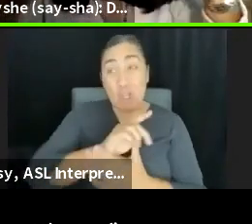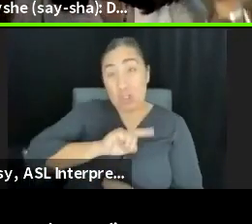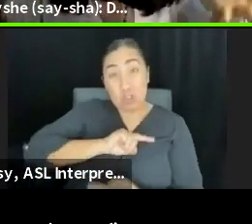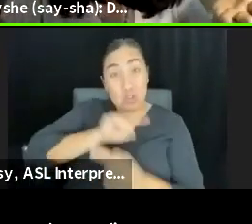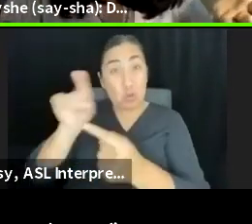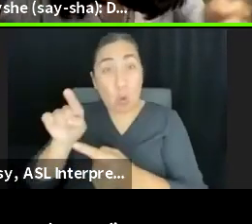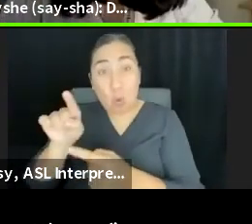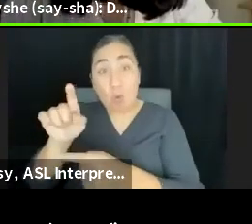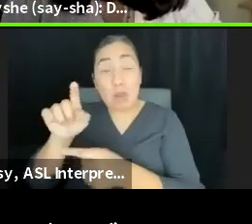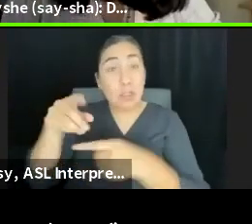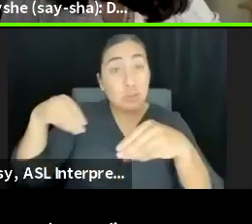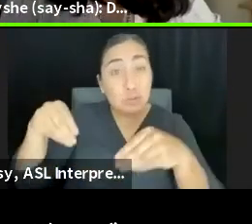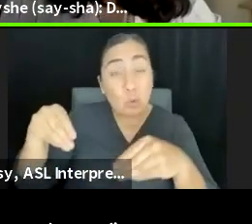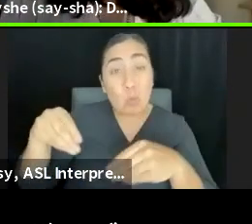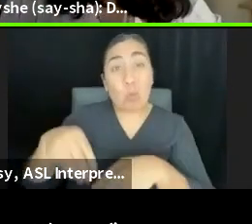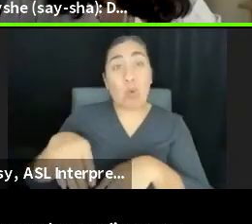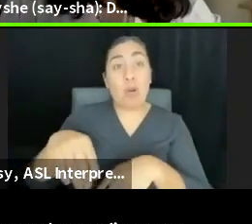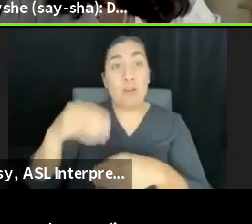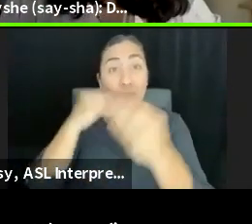or a grocery store.